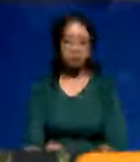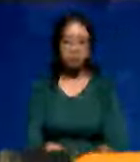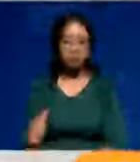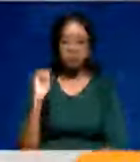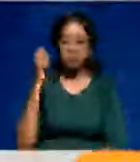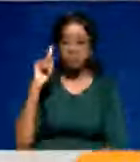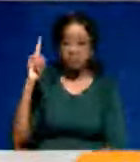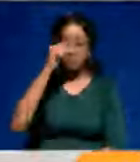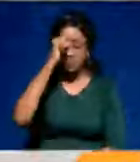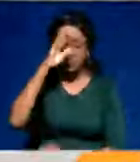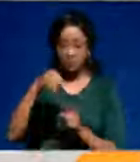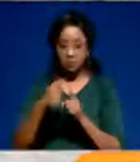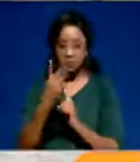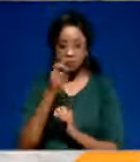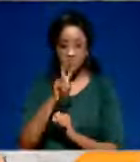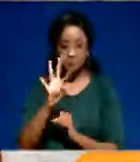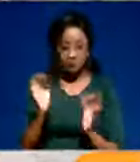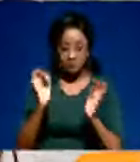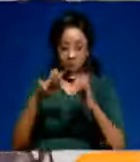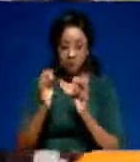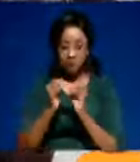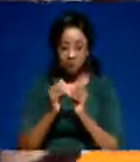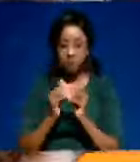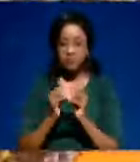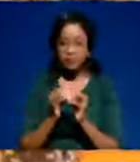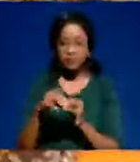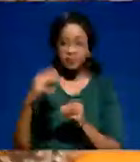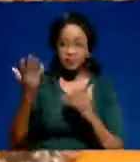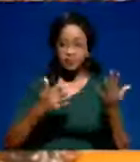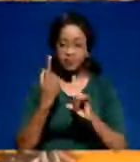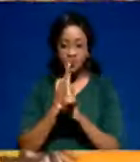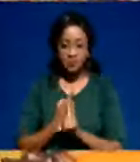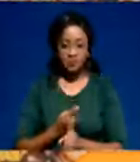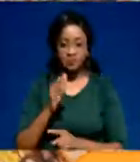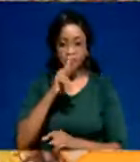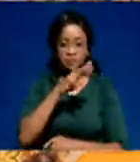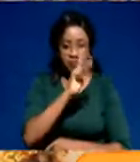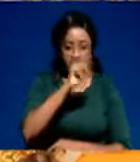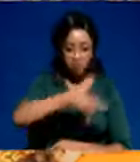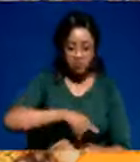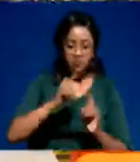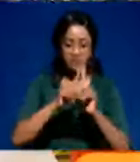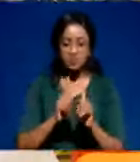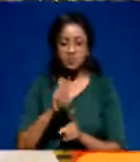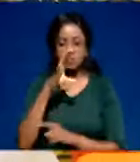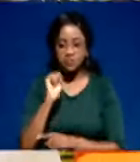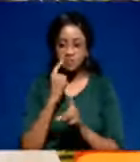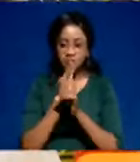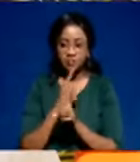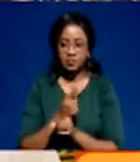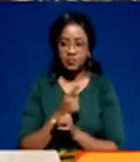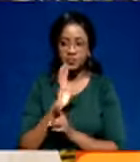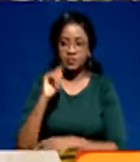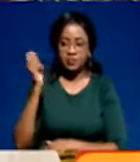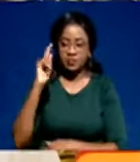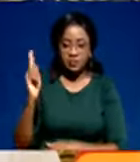2024, bringing on board all cabinet secretaries as well as lawmakers drawn from the ruling coalition. President William